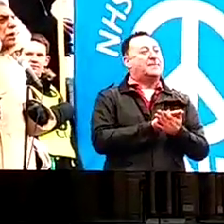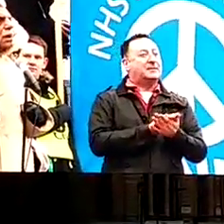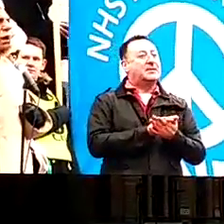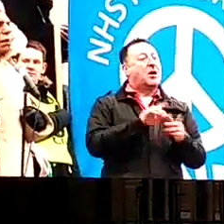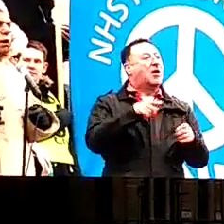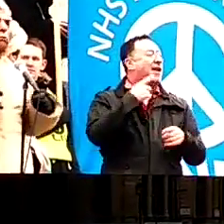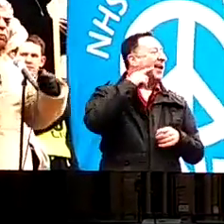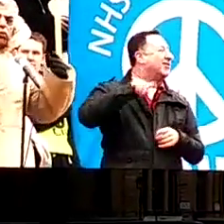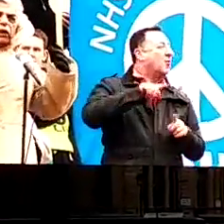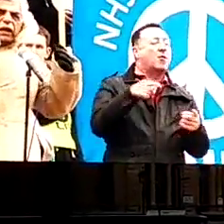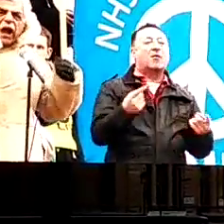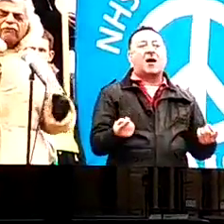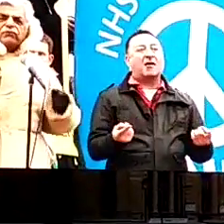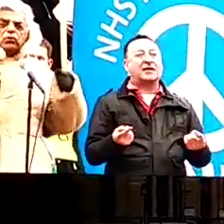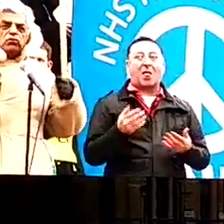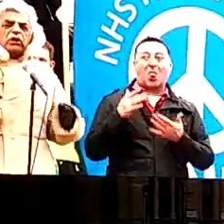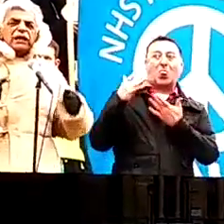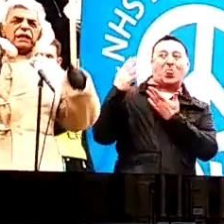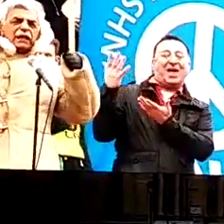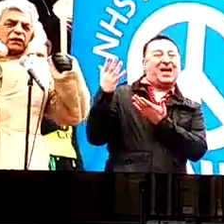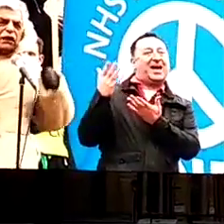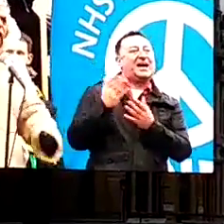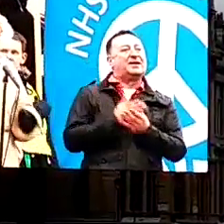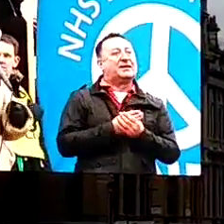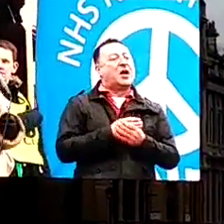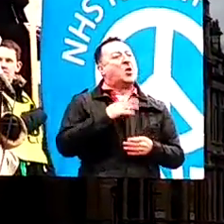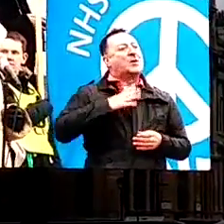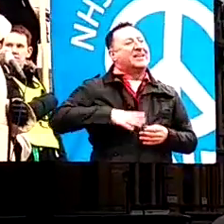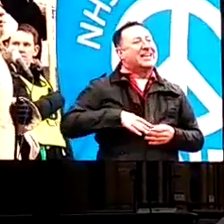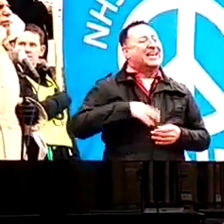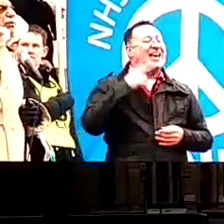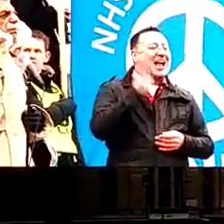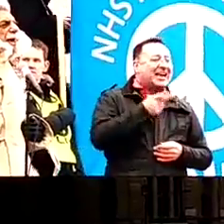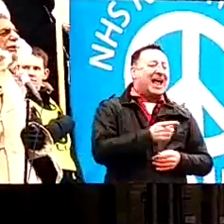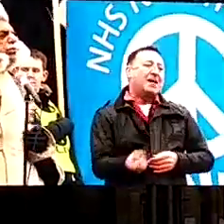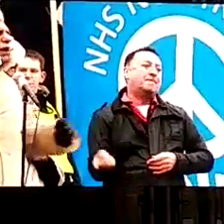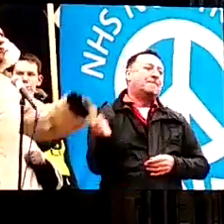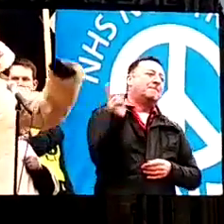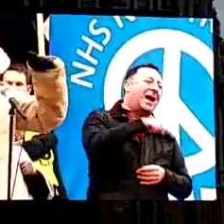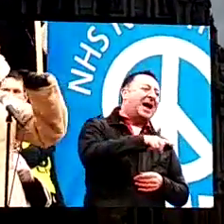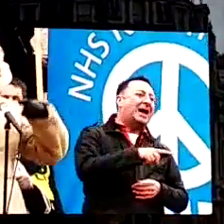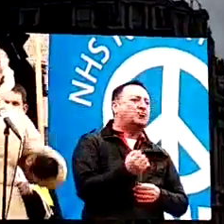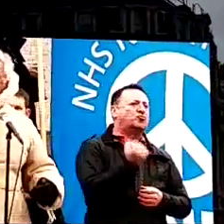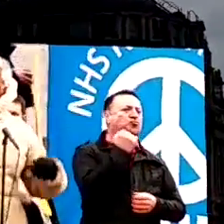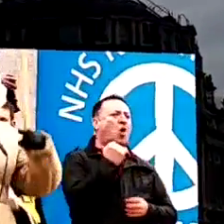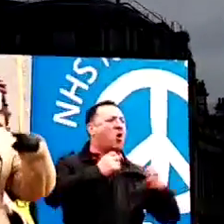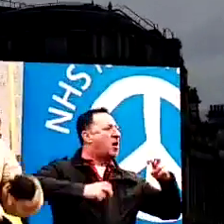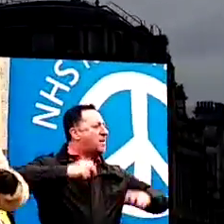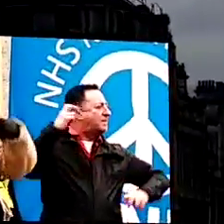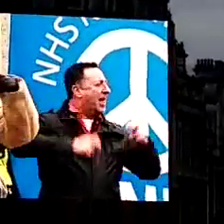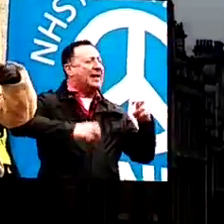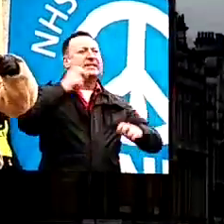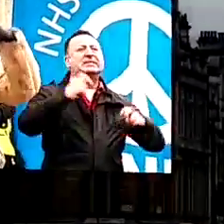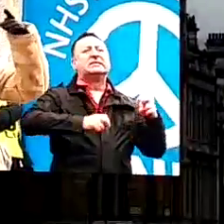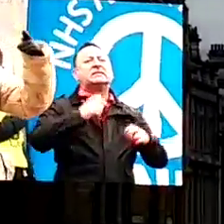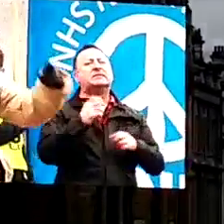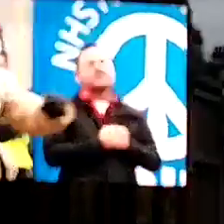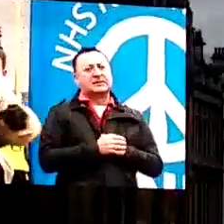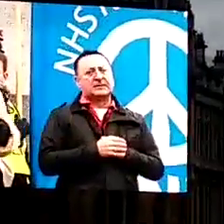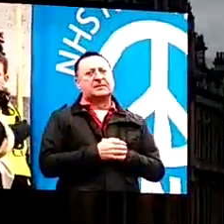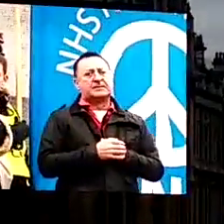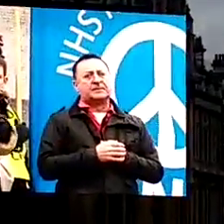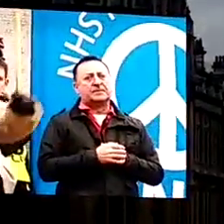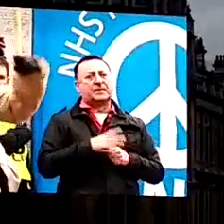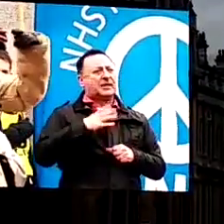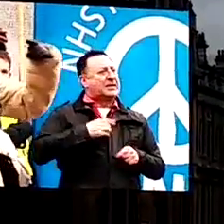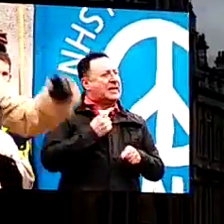ignored. But we have to reignite the spirit of debate. We have to discuss these issues on